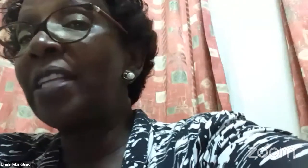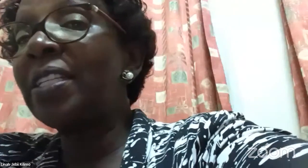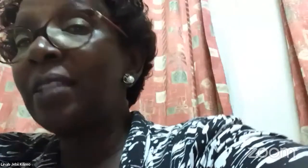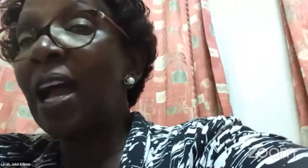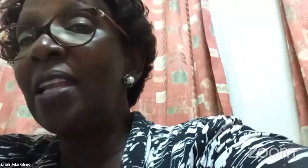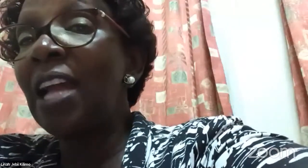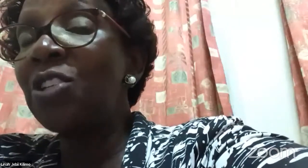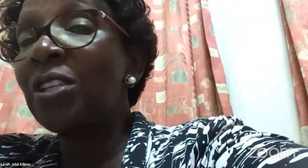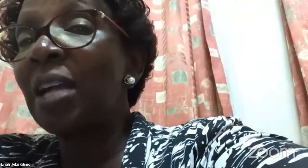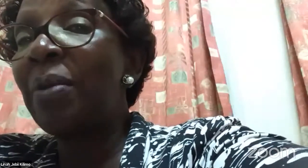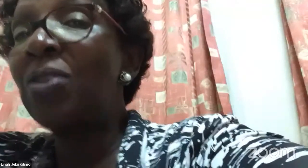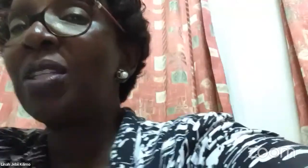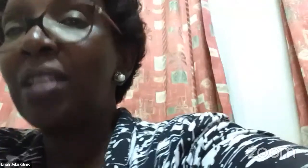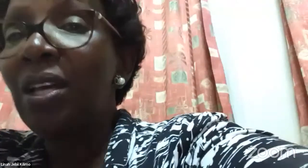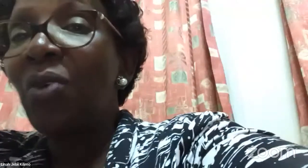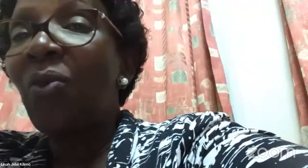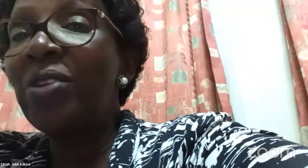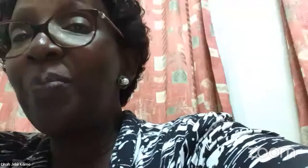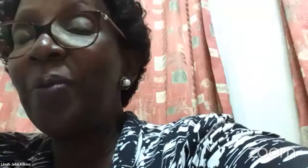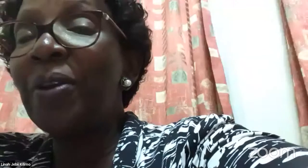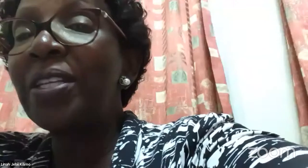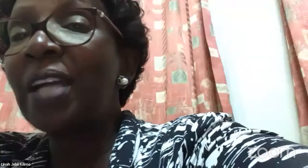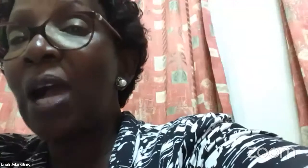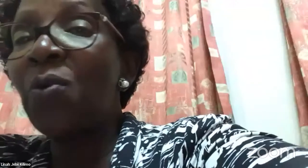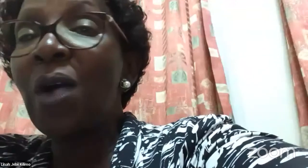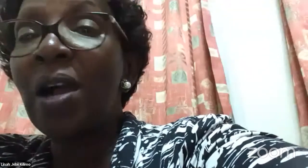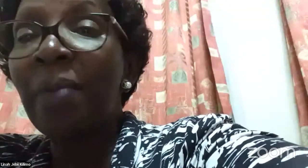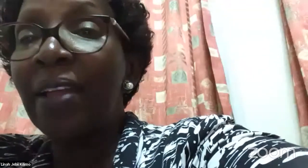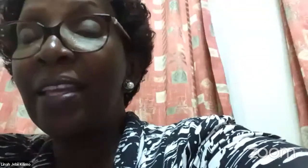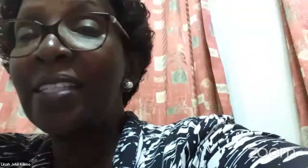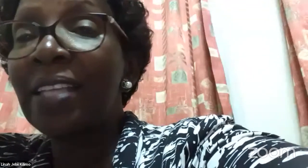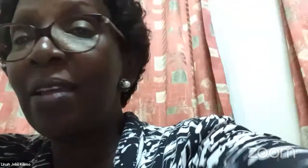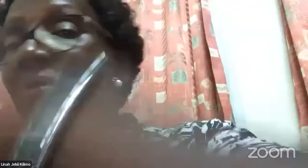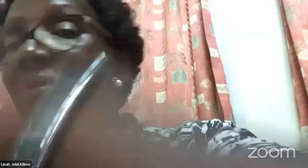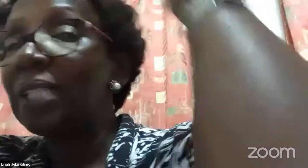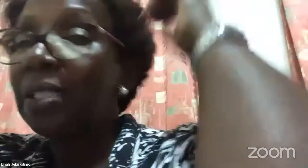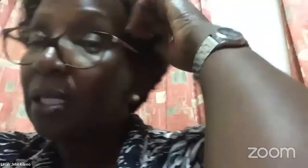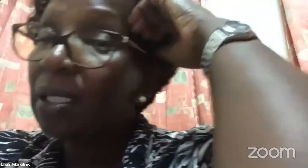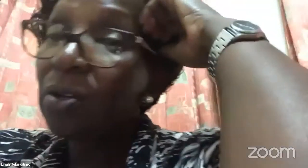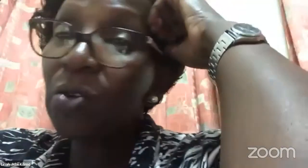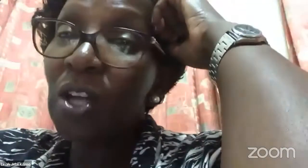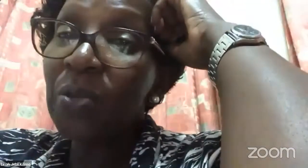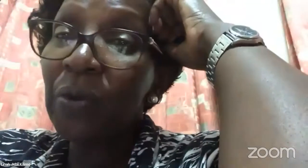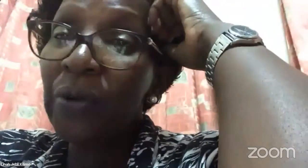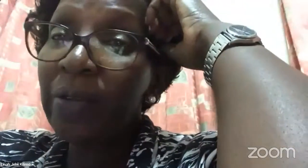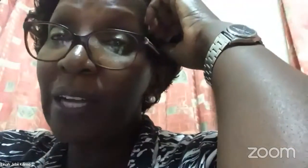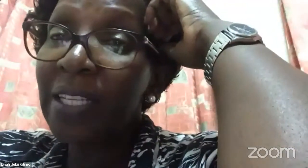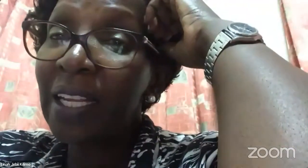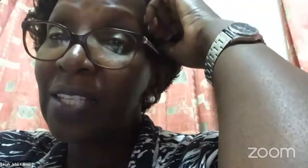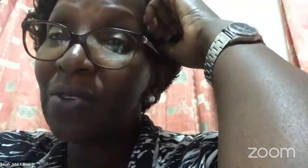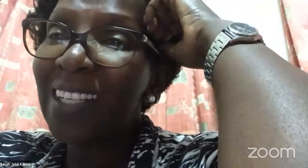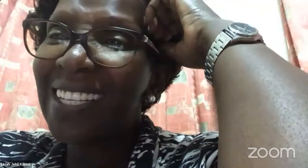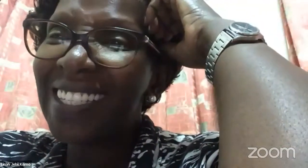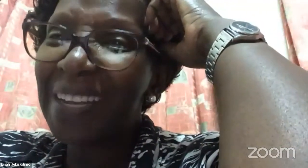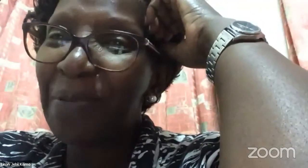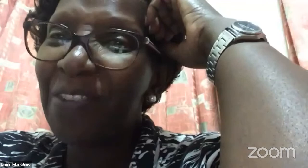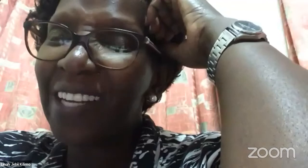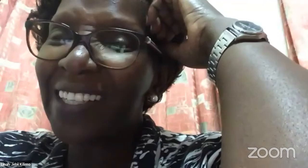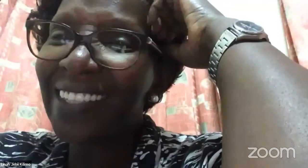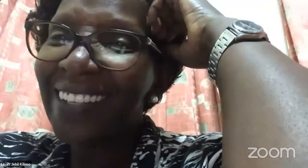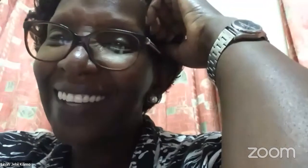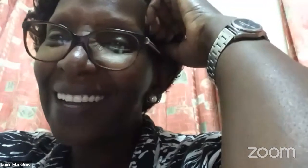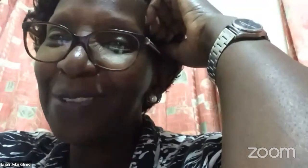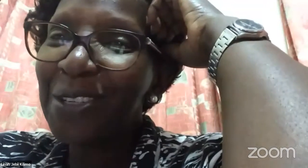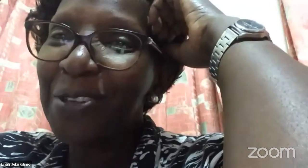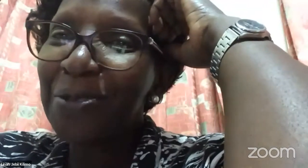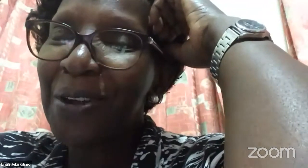Sleep over it. Earlier I talked about when people reach a quagmire, they say, oh, let's go and sleep over